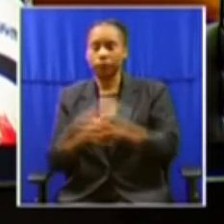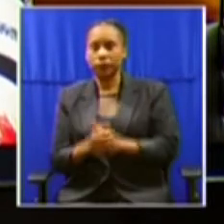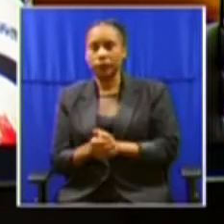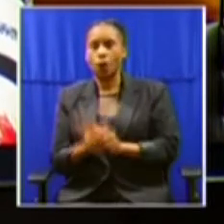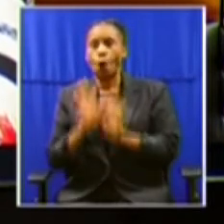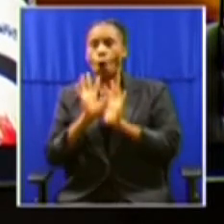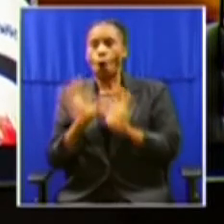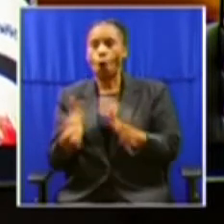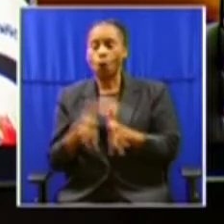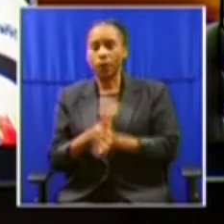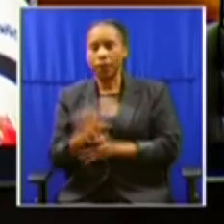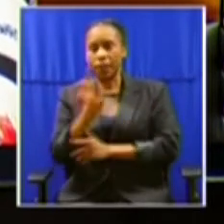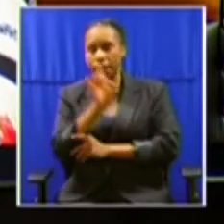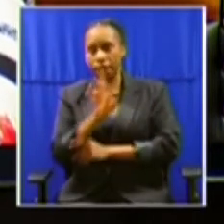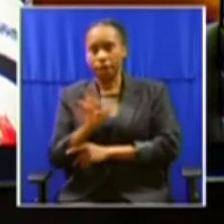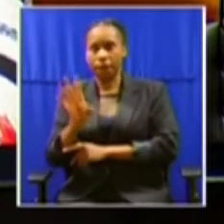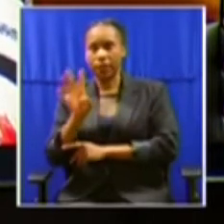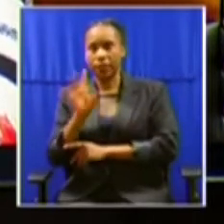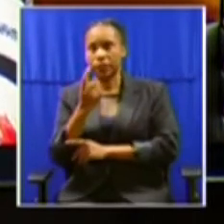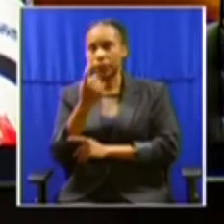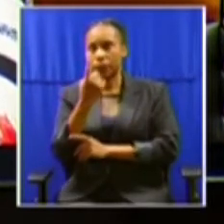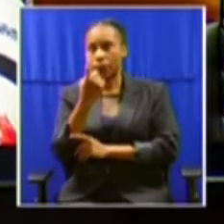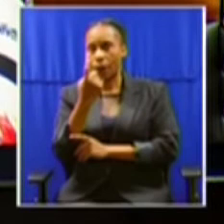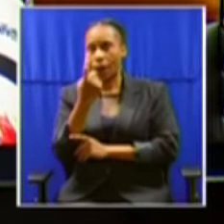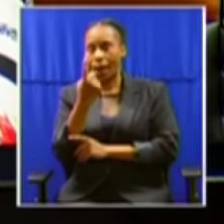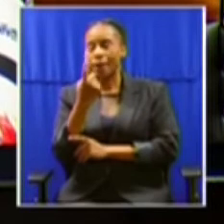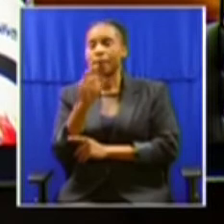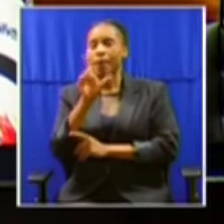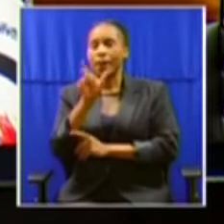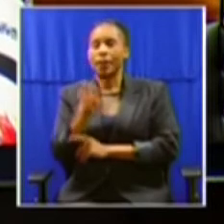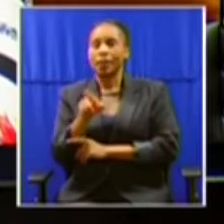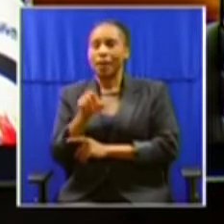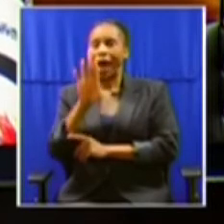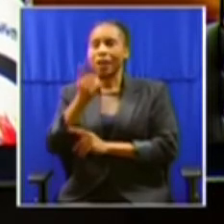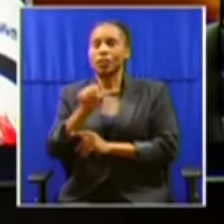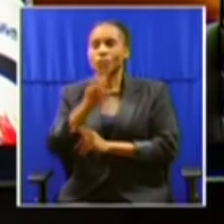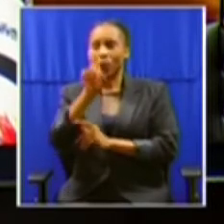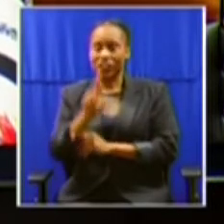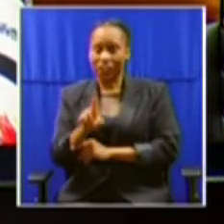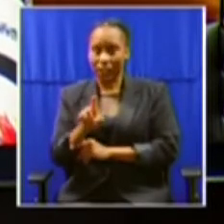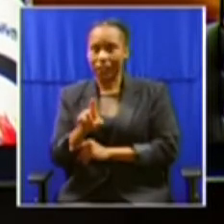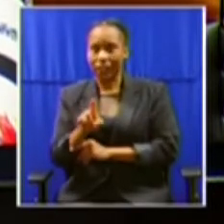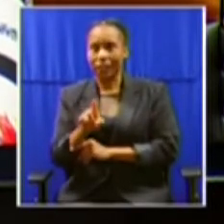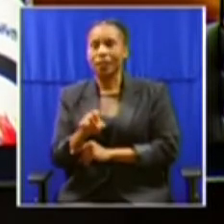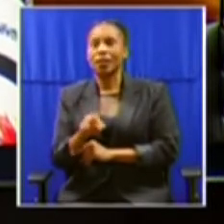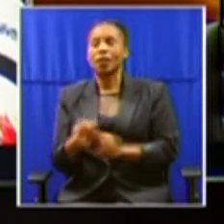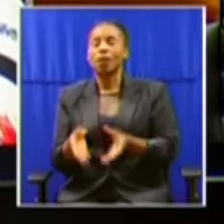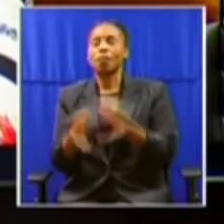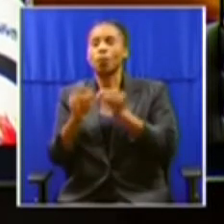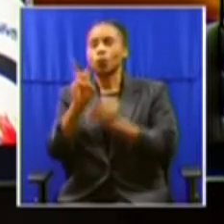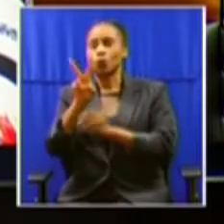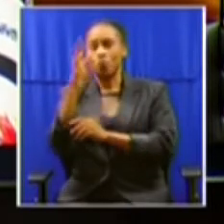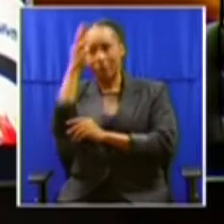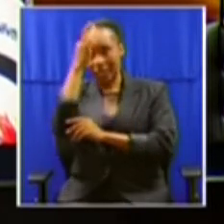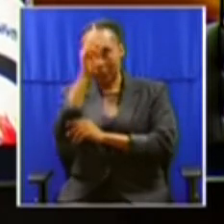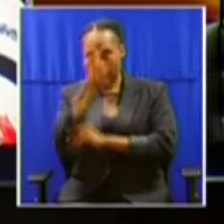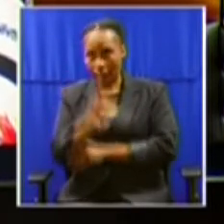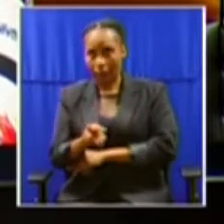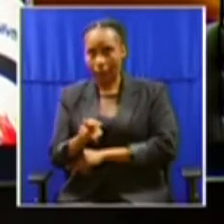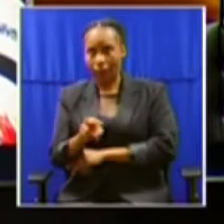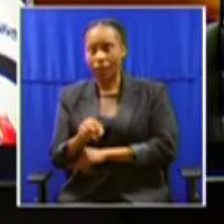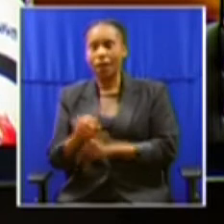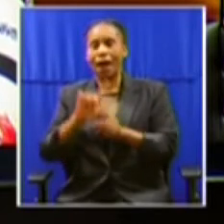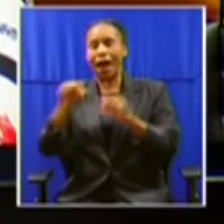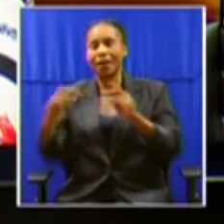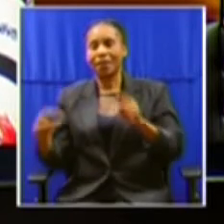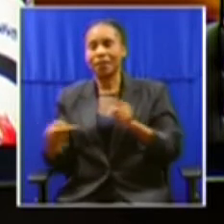first one who asks question, who is the poser, will get 2 minutes and the